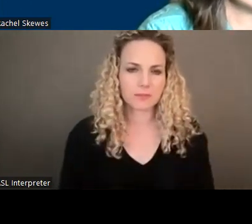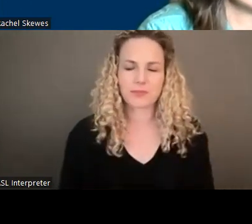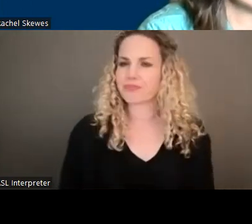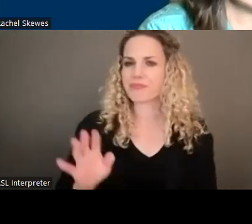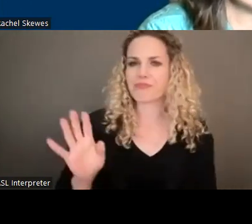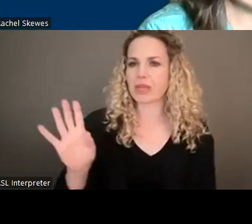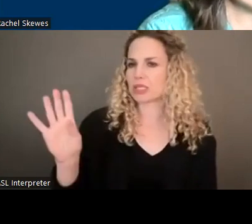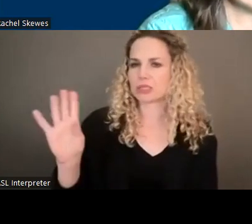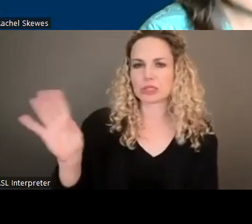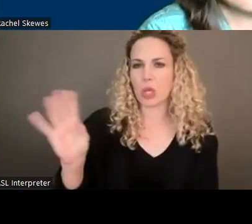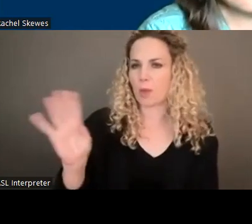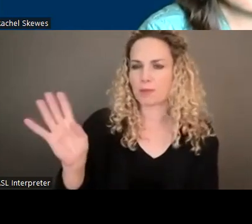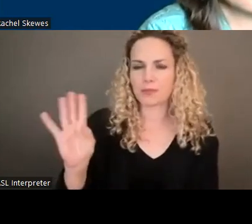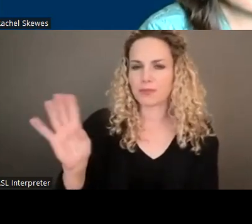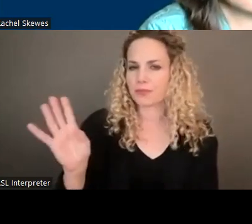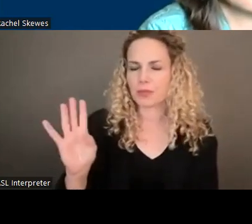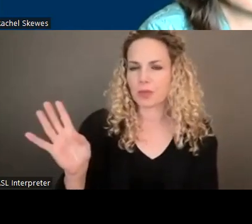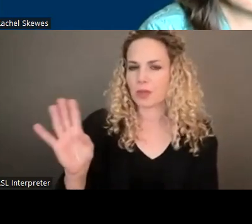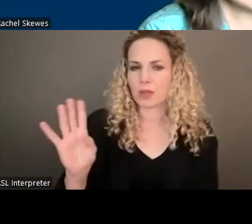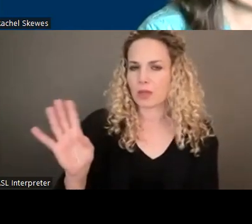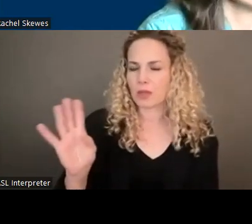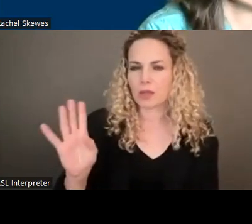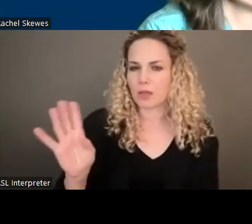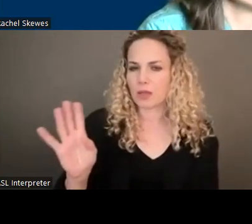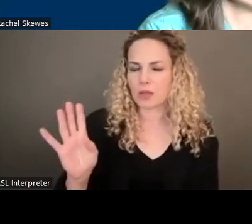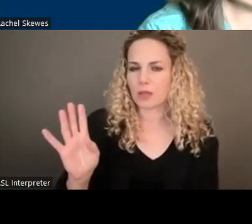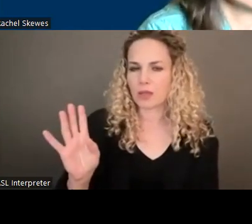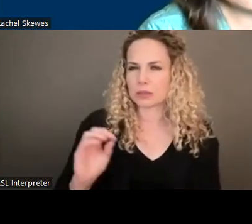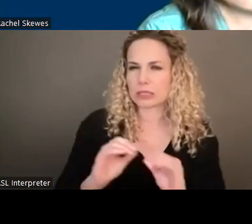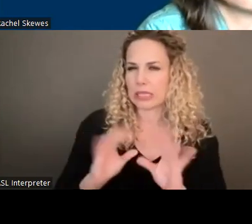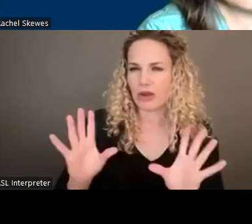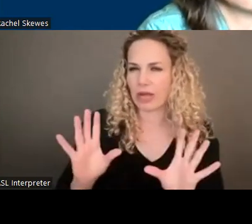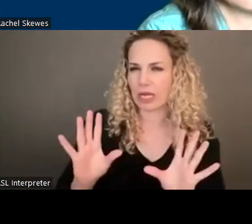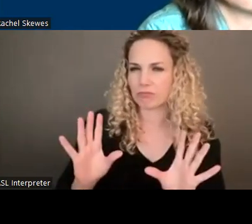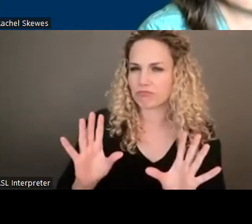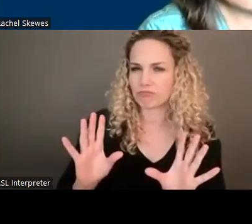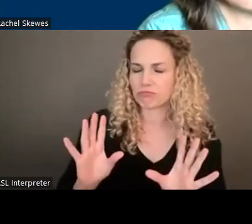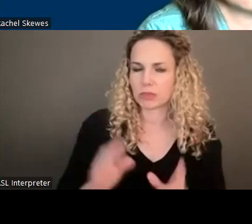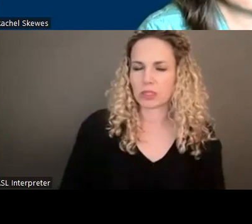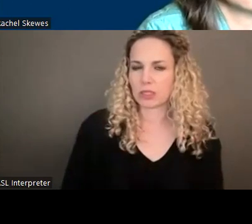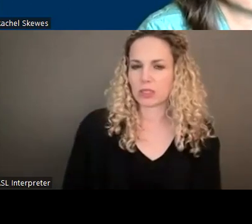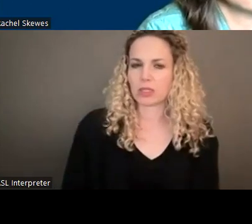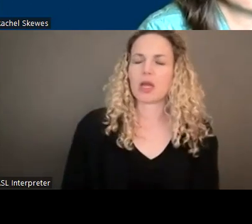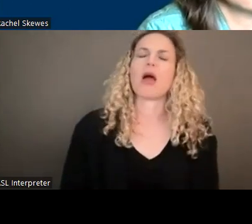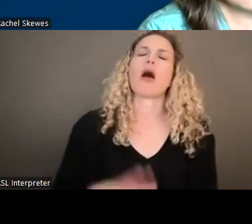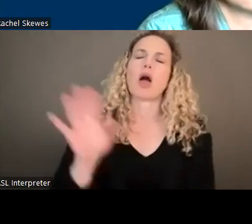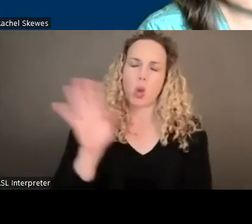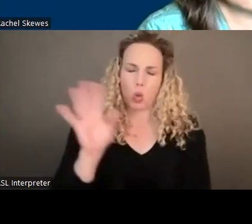el número de licencia no incrementó. Nomás la Incrementó cantidad de niños. Ajá. Okay, so